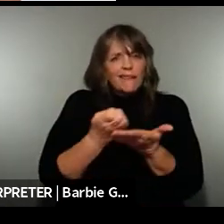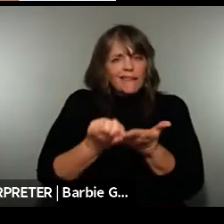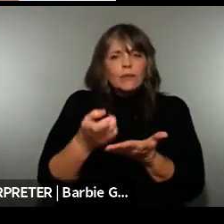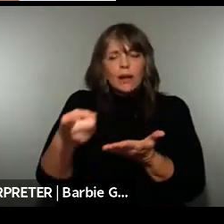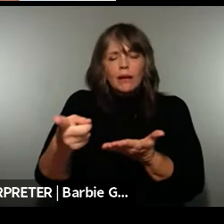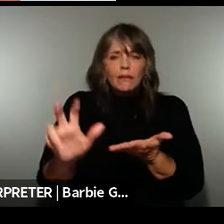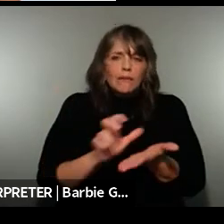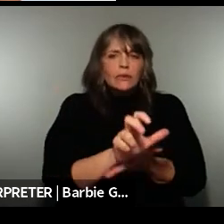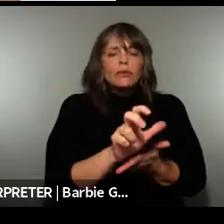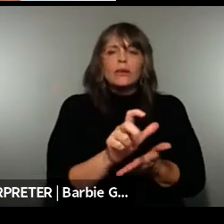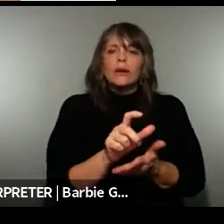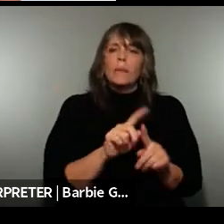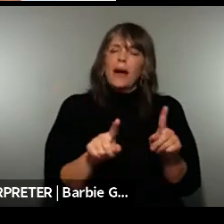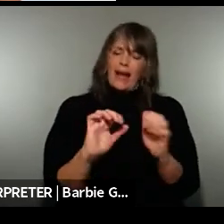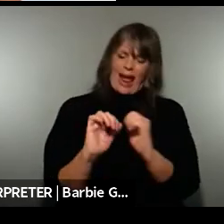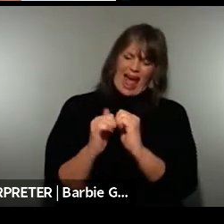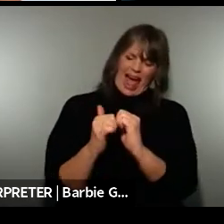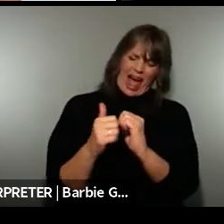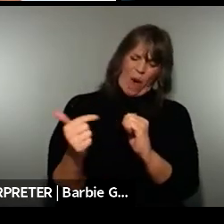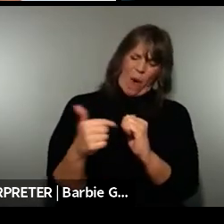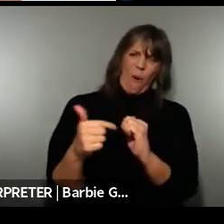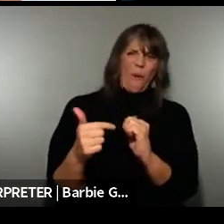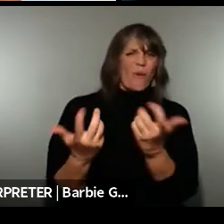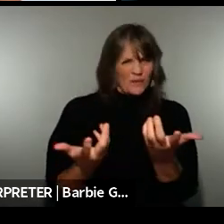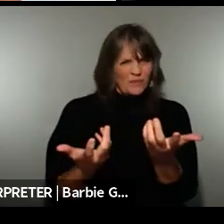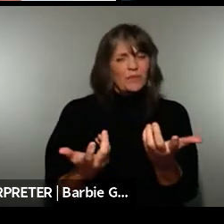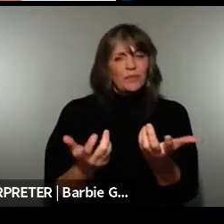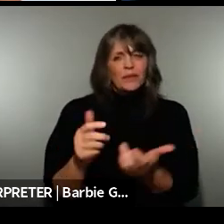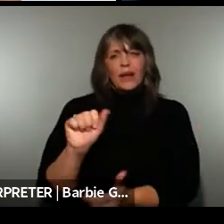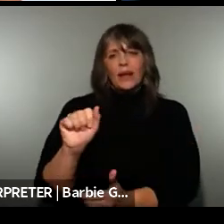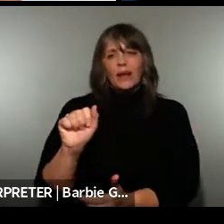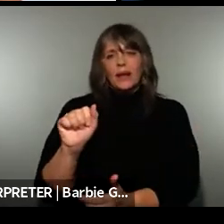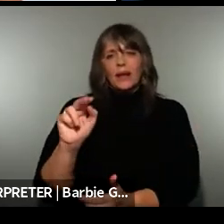how. And I think that, you know, the what Annalisa shared and what the